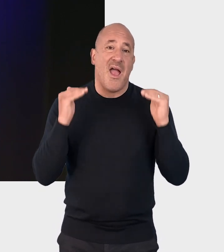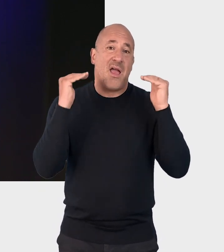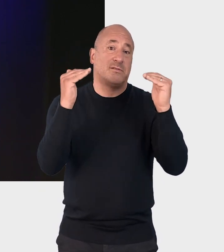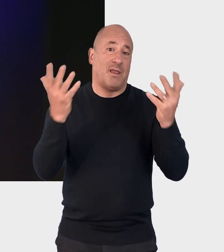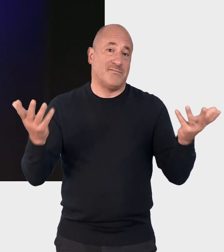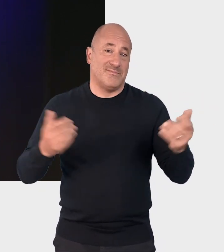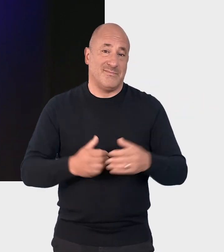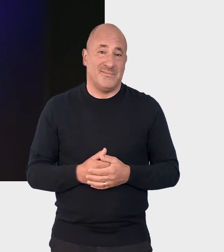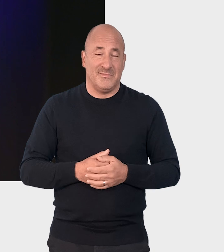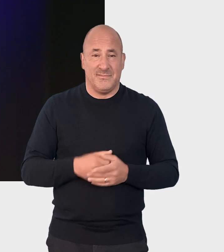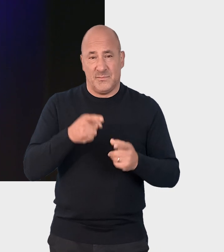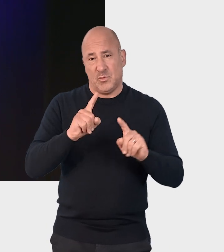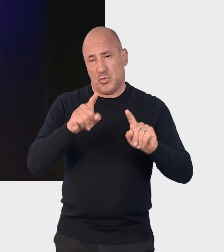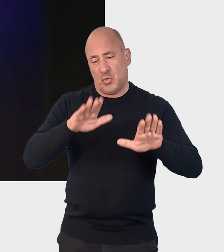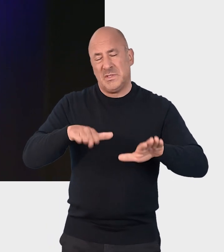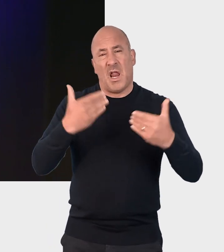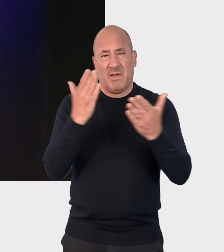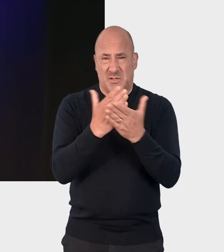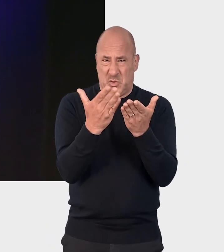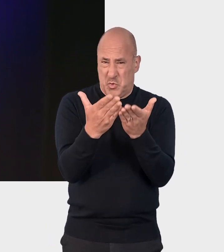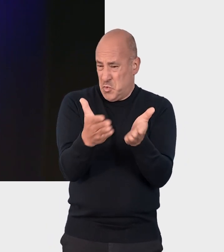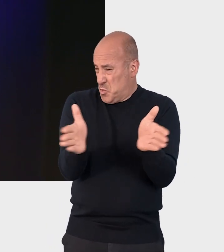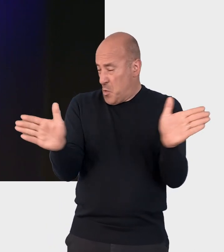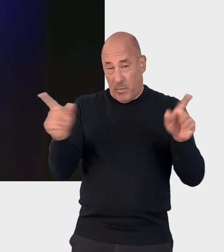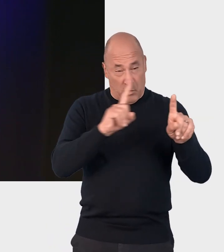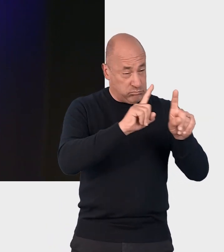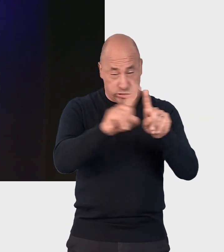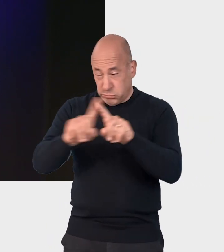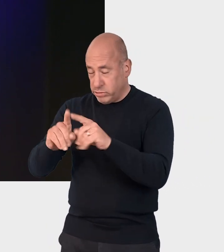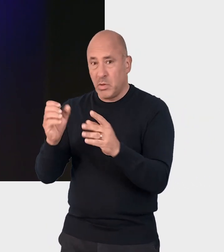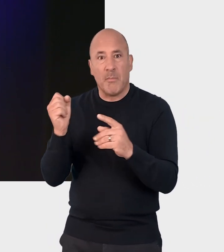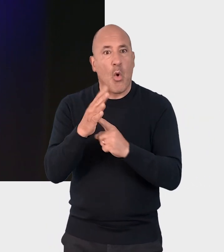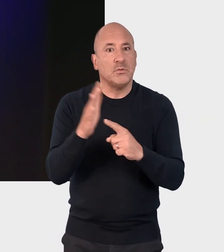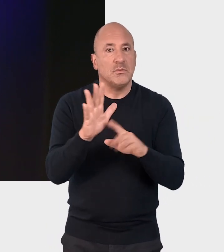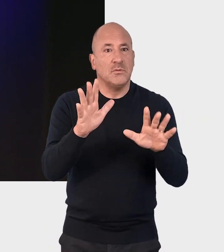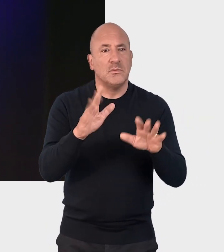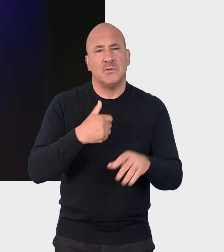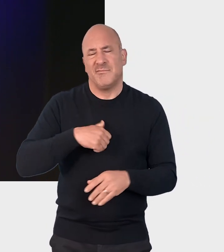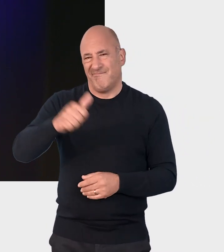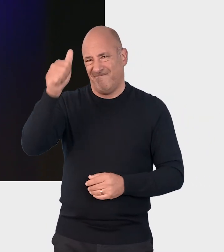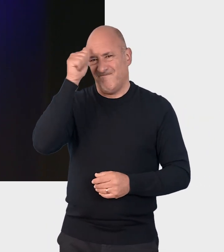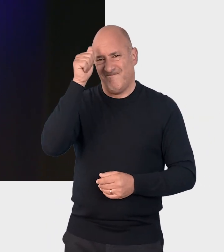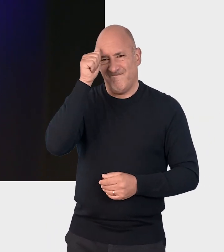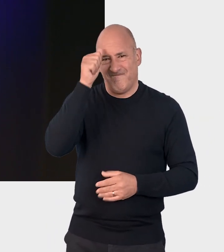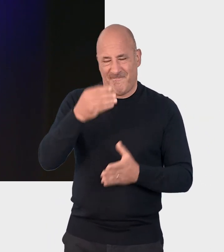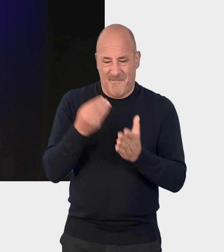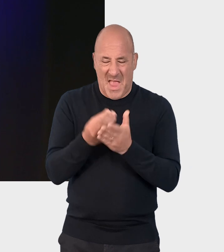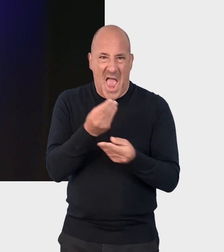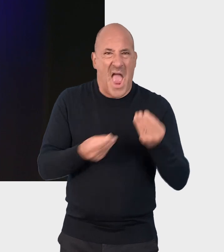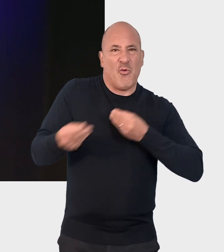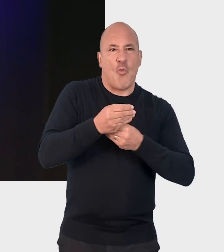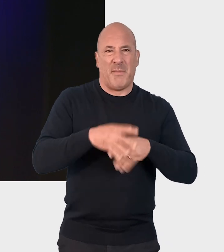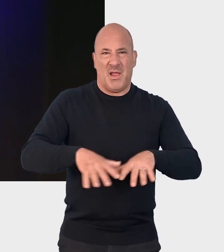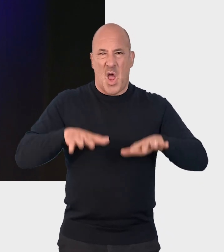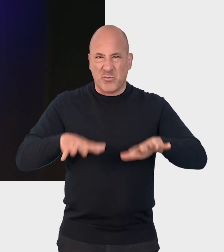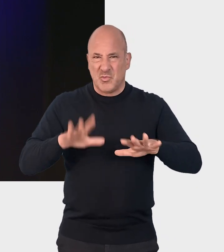best only when it is excellent. The breadth you're delivering is very, very important. We are aware, of course, of